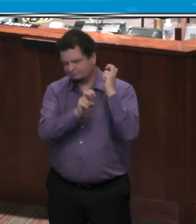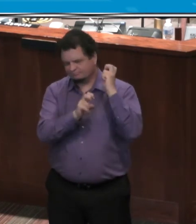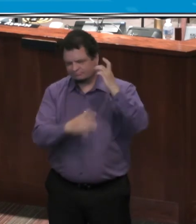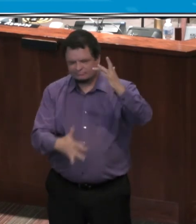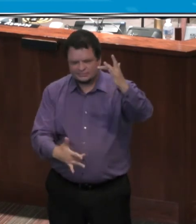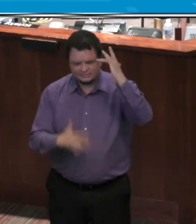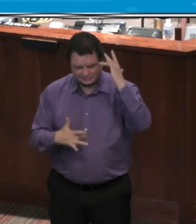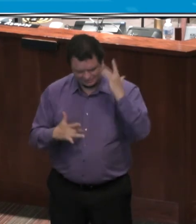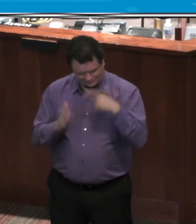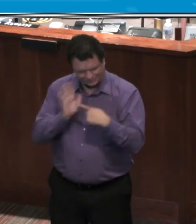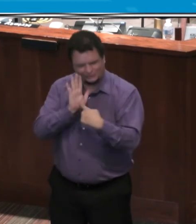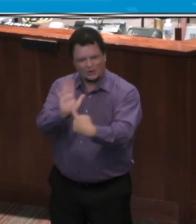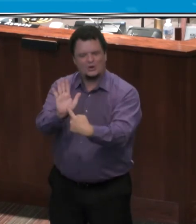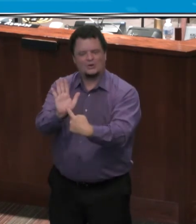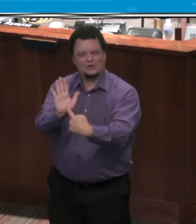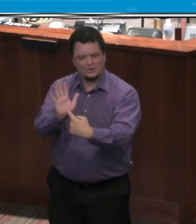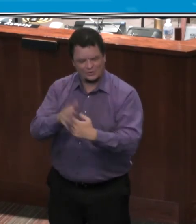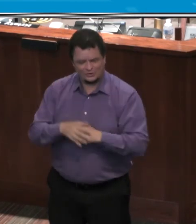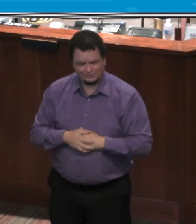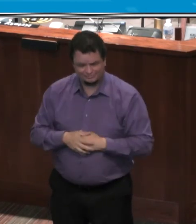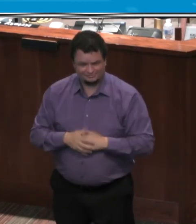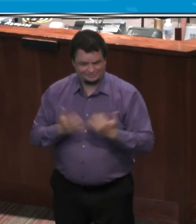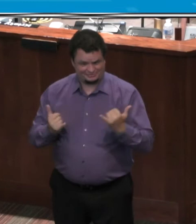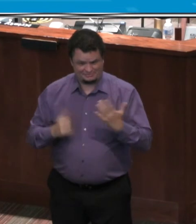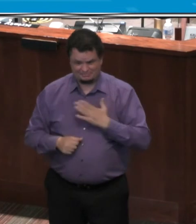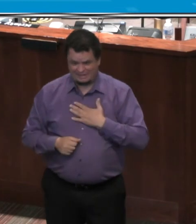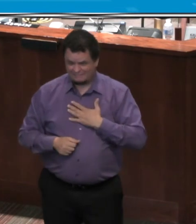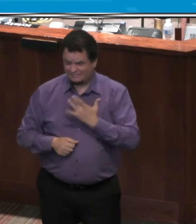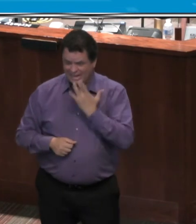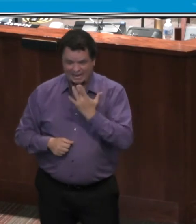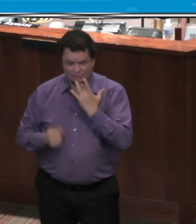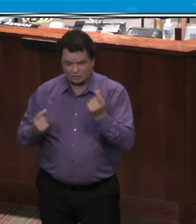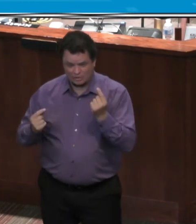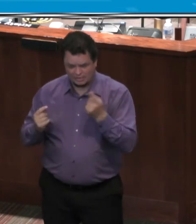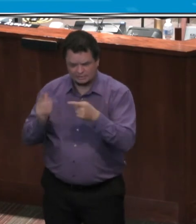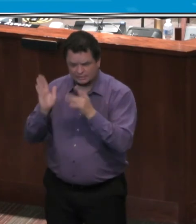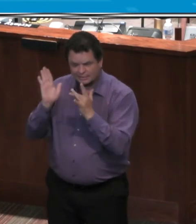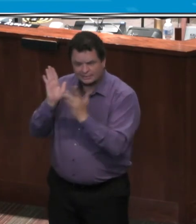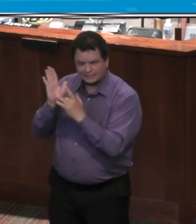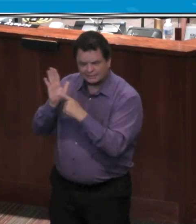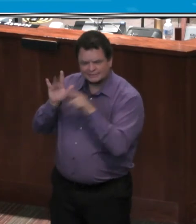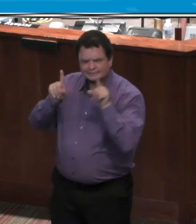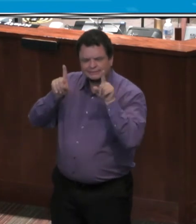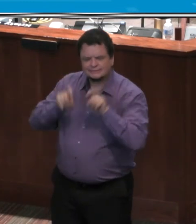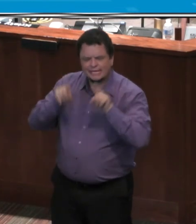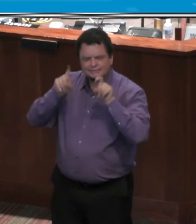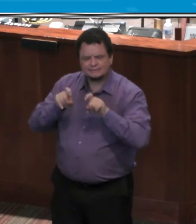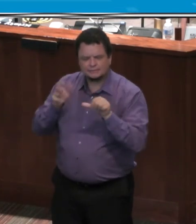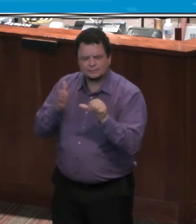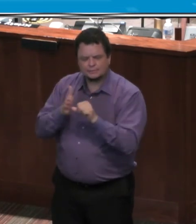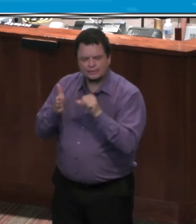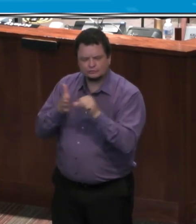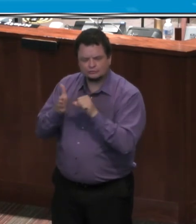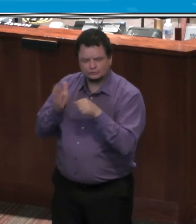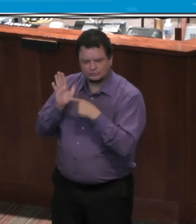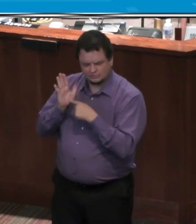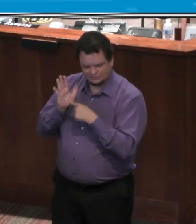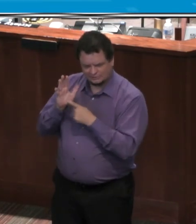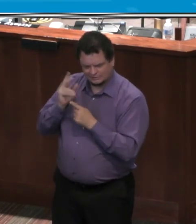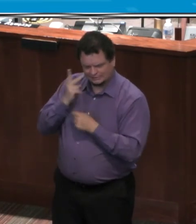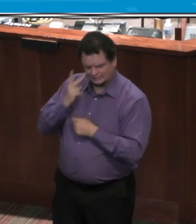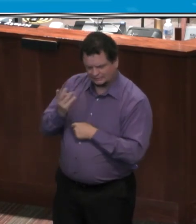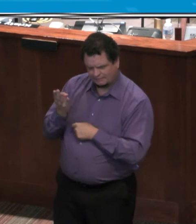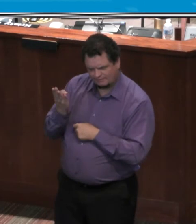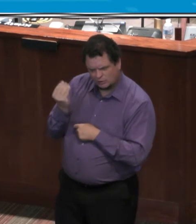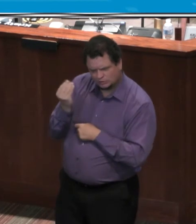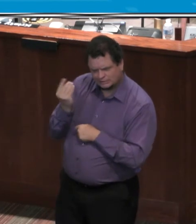changes is the testing page now provides a nice little 14-day positivity run, because positivity is one of those indicators for us.